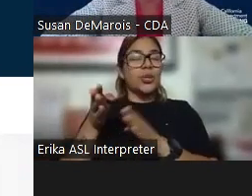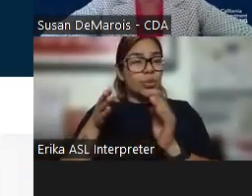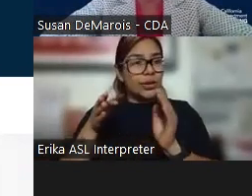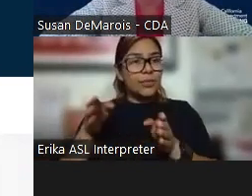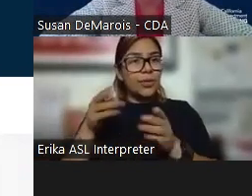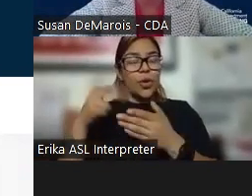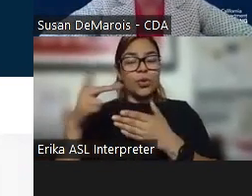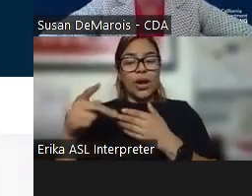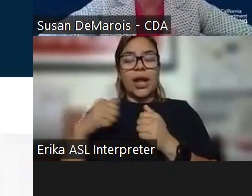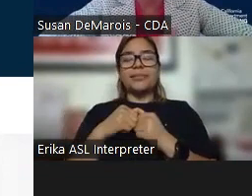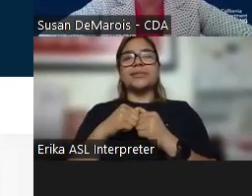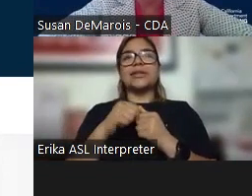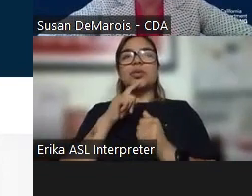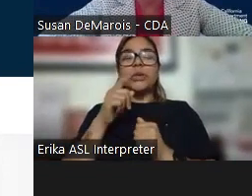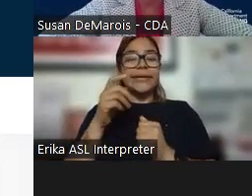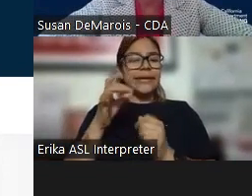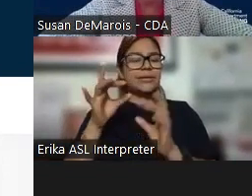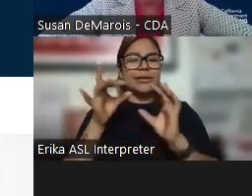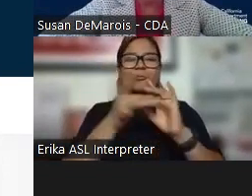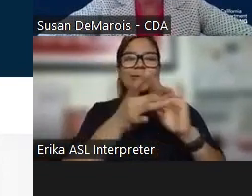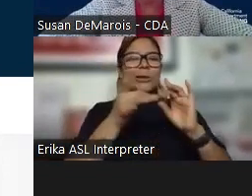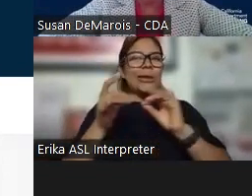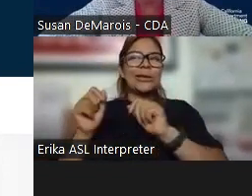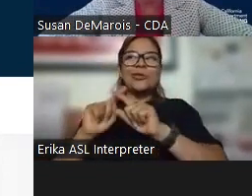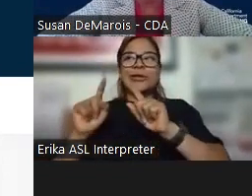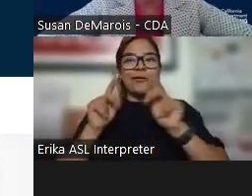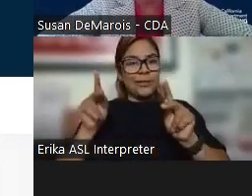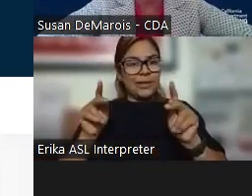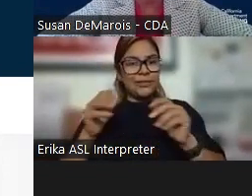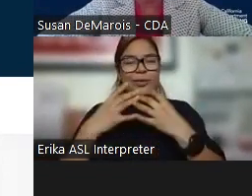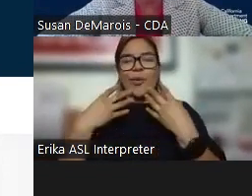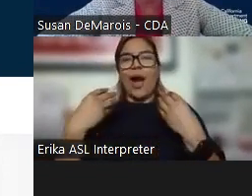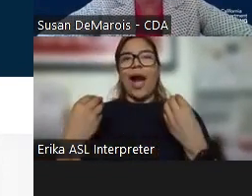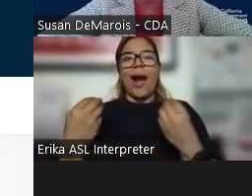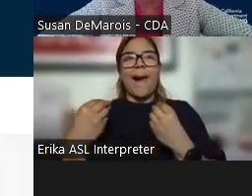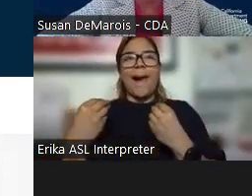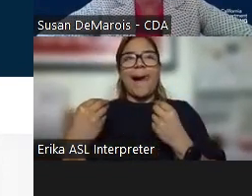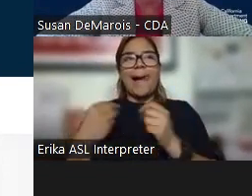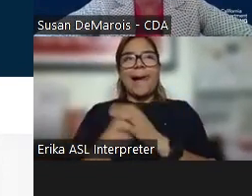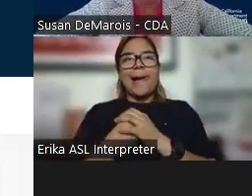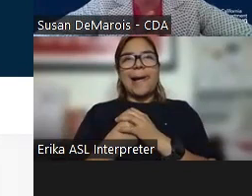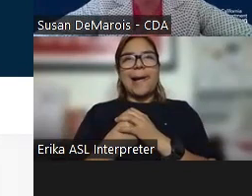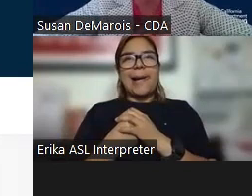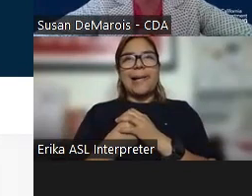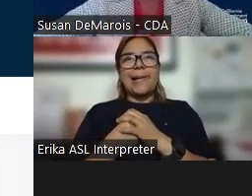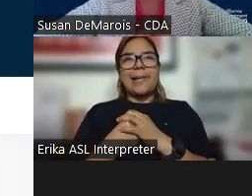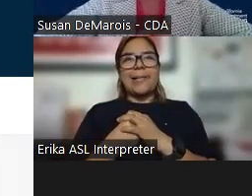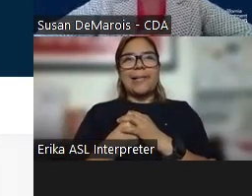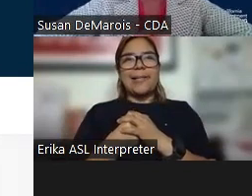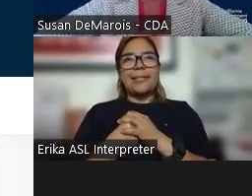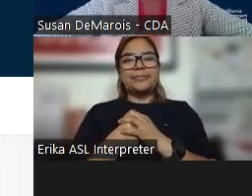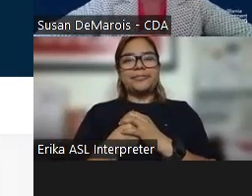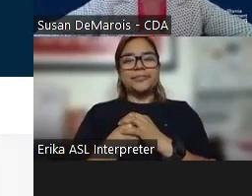and reaching so many people throughout the state. And our California 2030 initiative, this is the effort